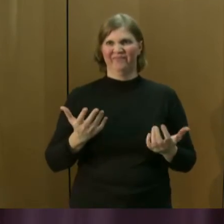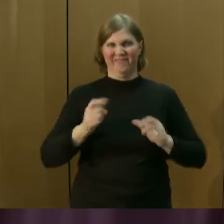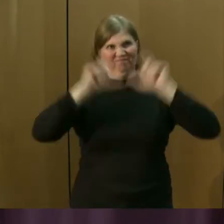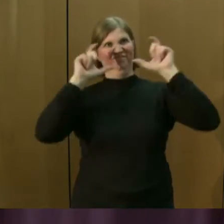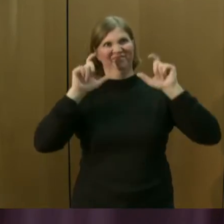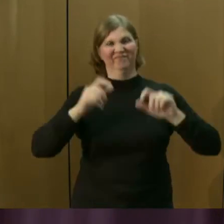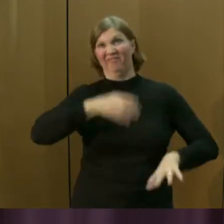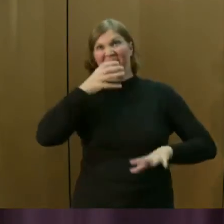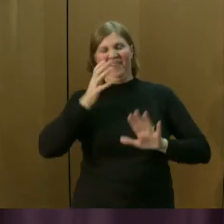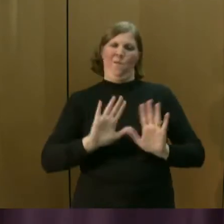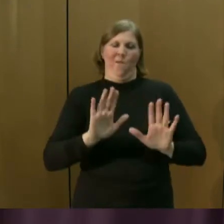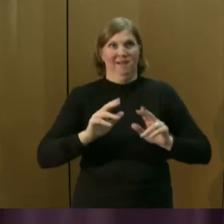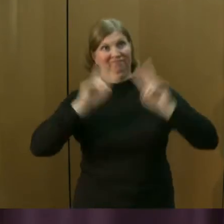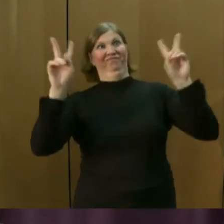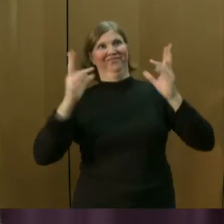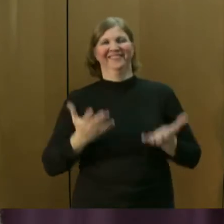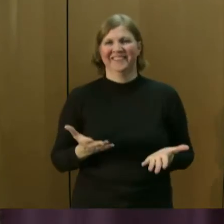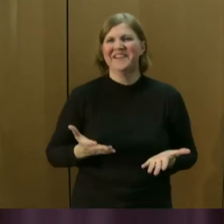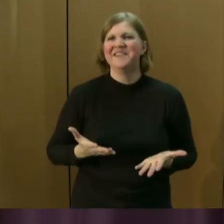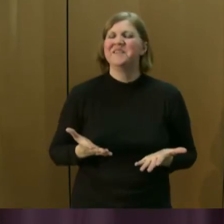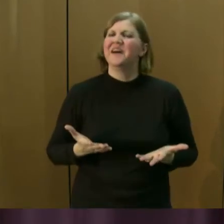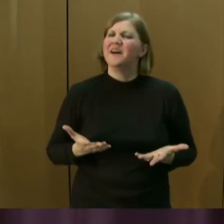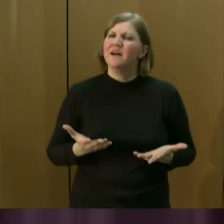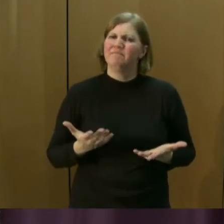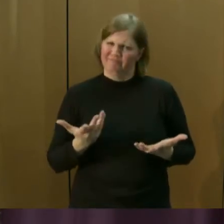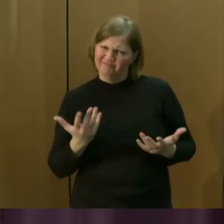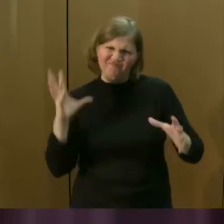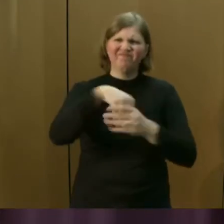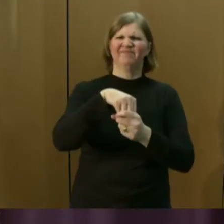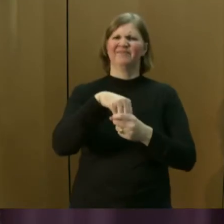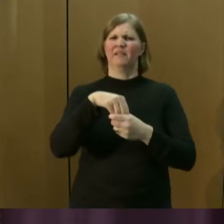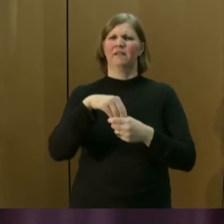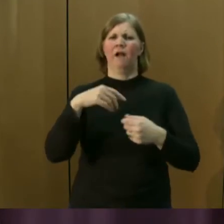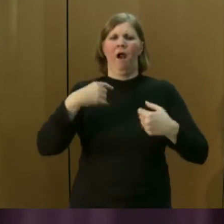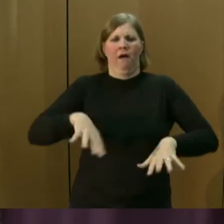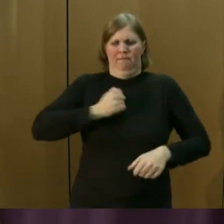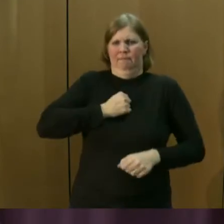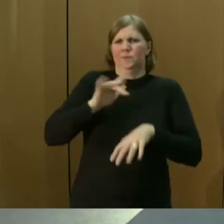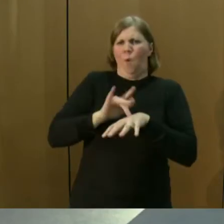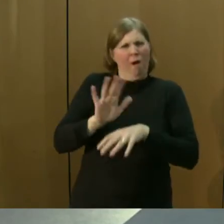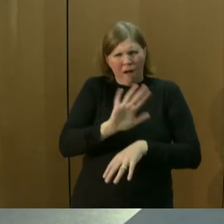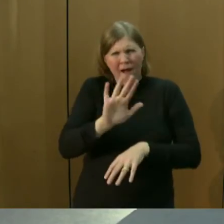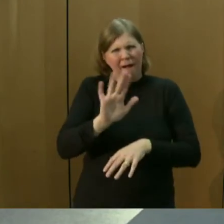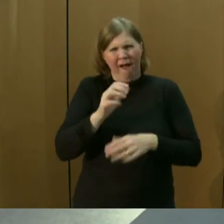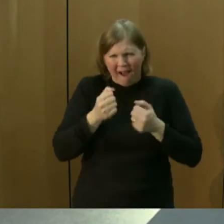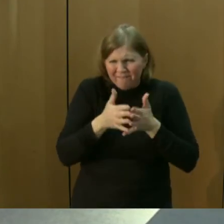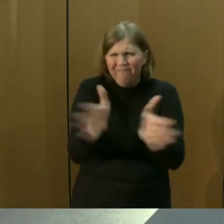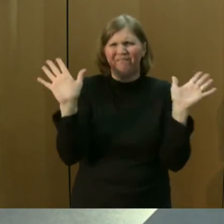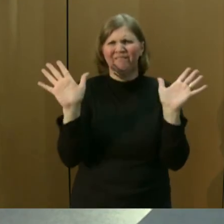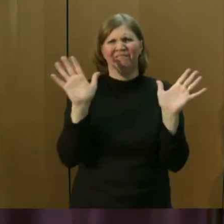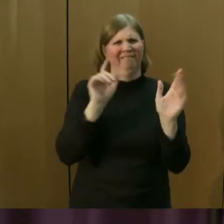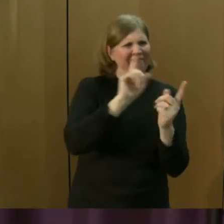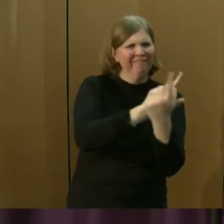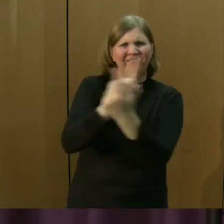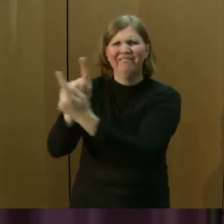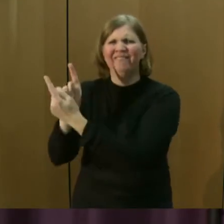else has said. Participate, take part. Don't just do your show and leave at the end of the day. Come to the events in Fringe